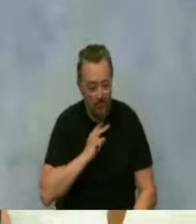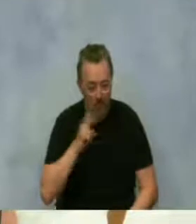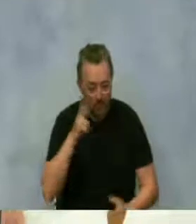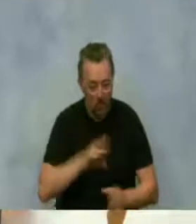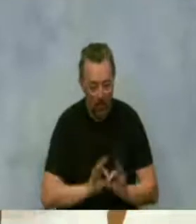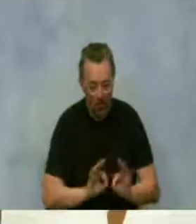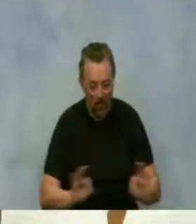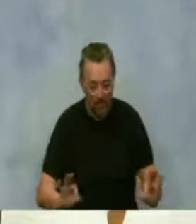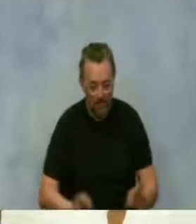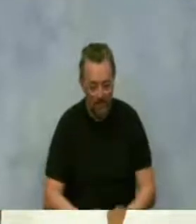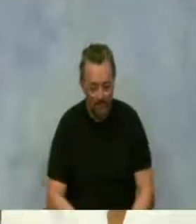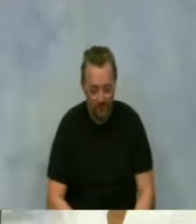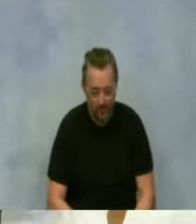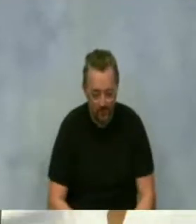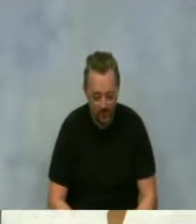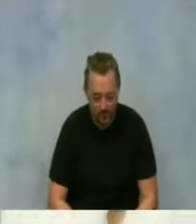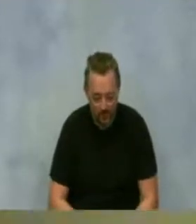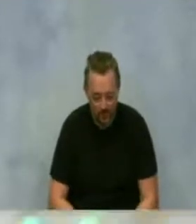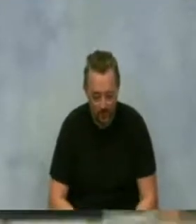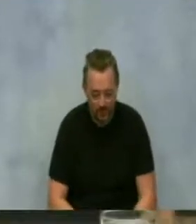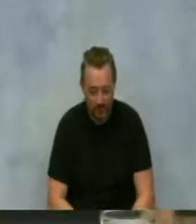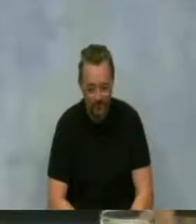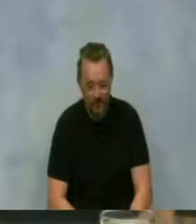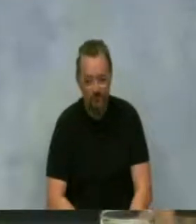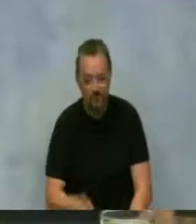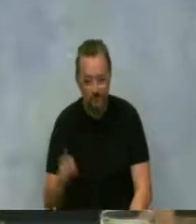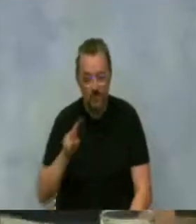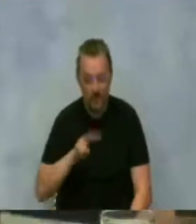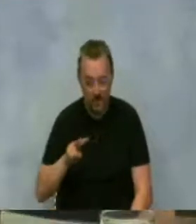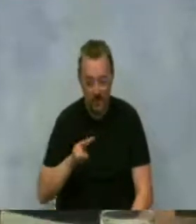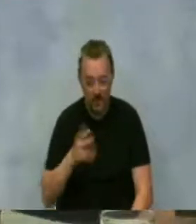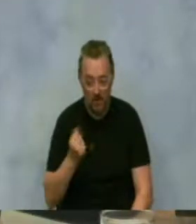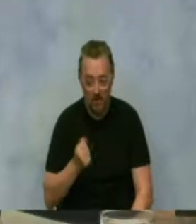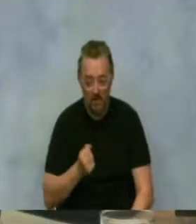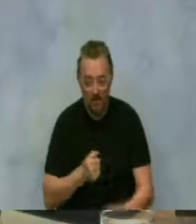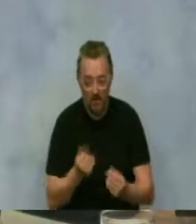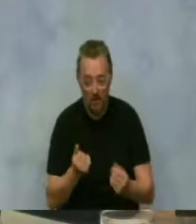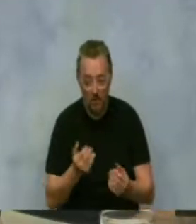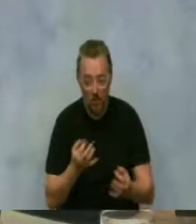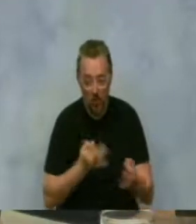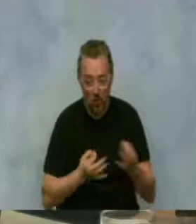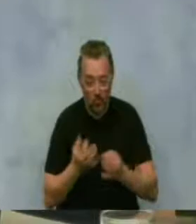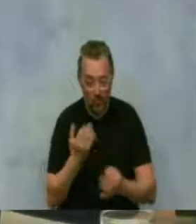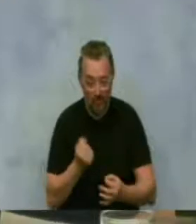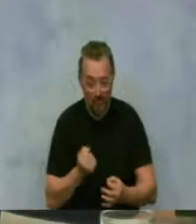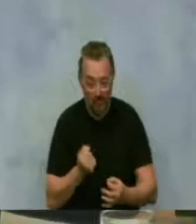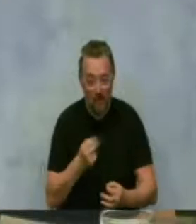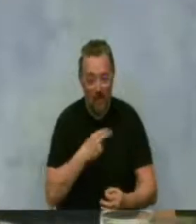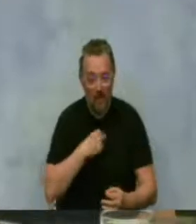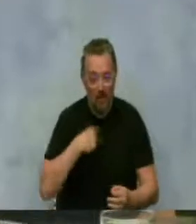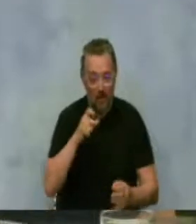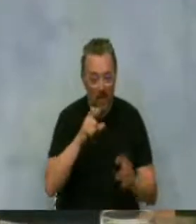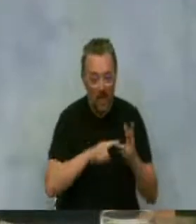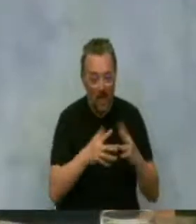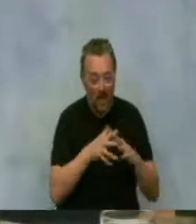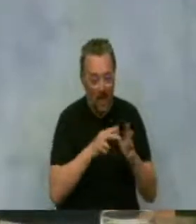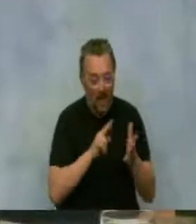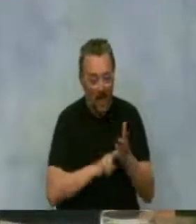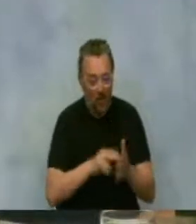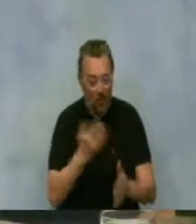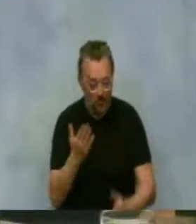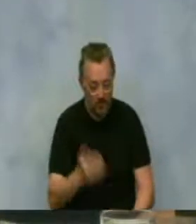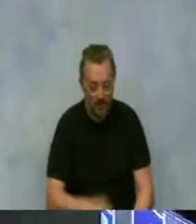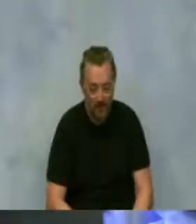report. I'll second that. And I've got a couple of people who want to speak. Councillor Cowan.